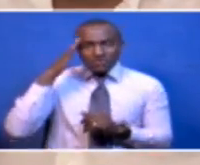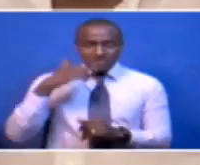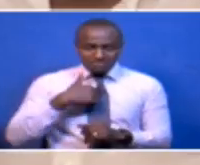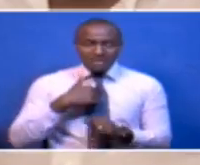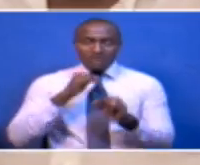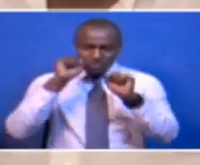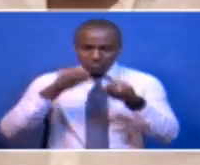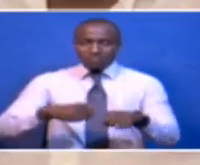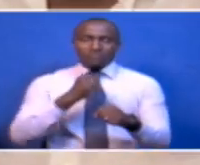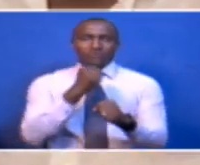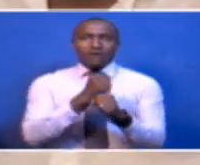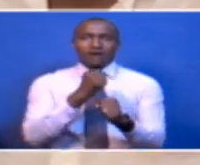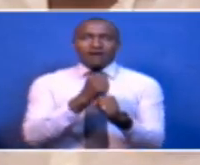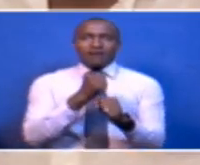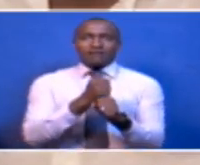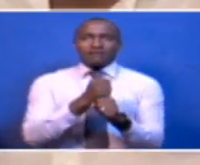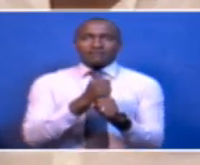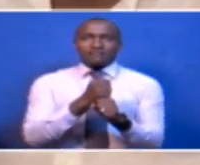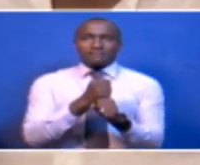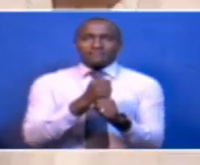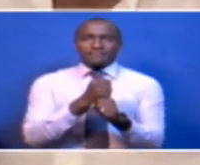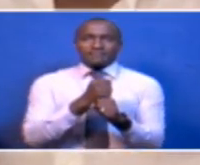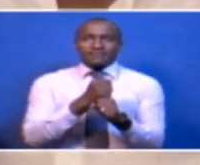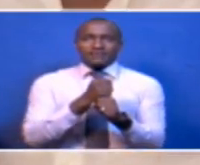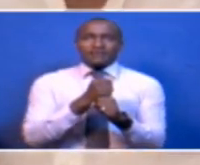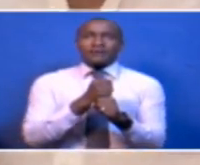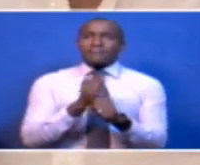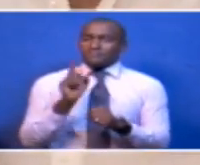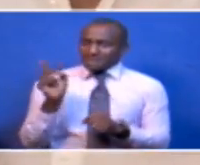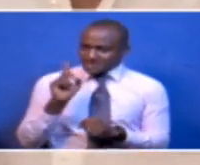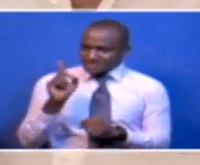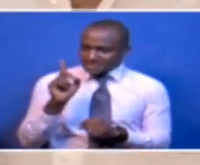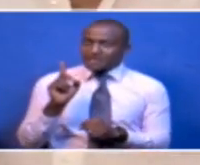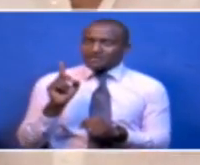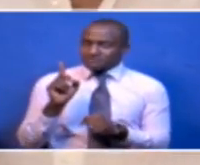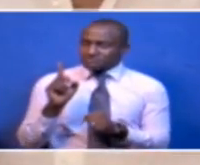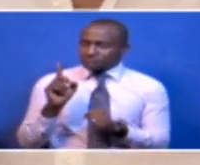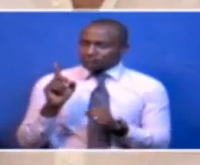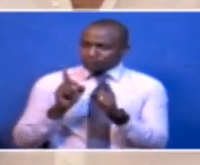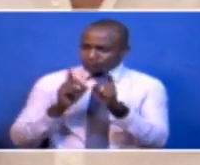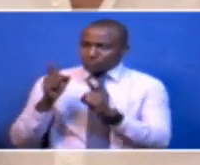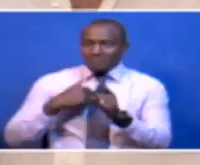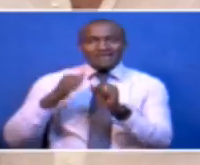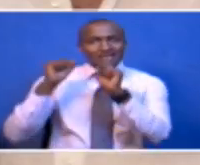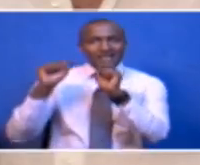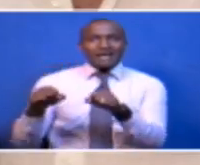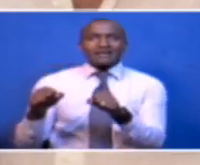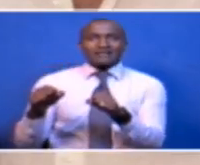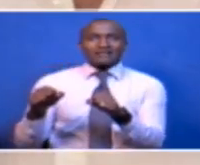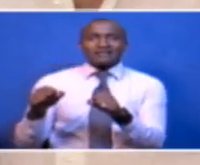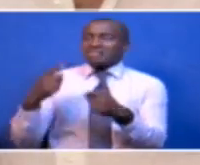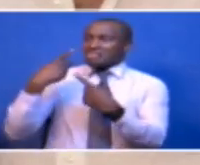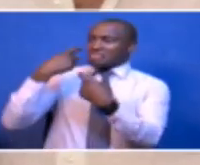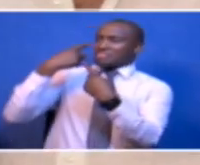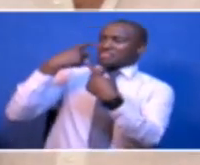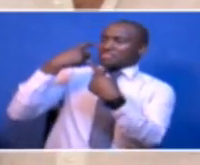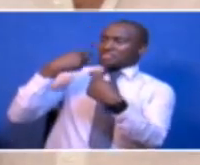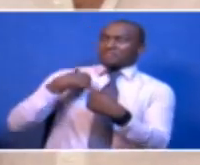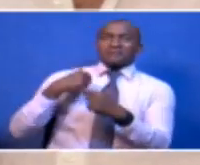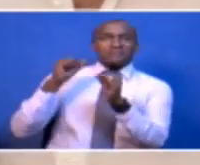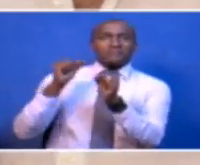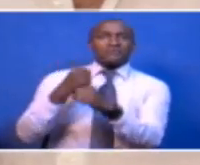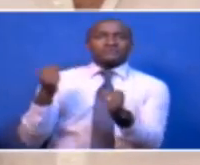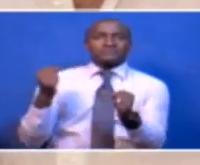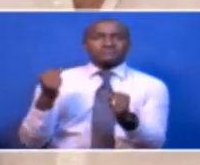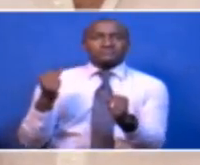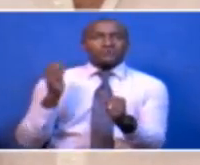capacity to run the wildlife docket. And nobody is going to intimidate me. I'm going